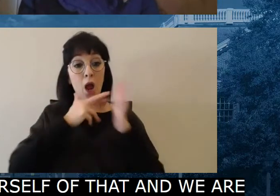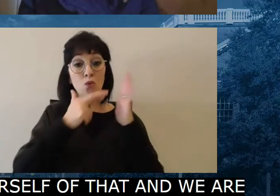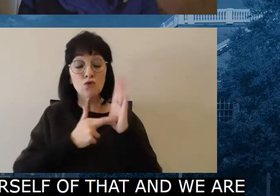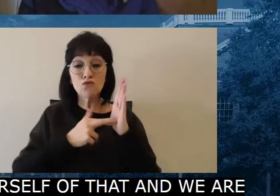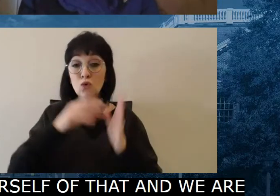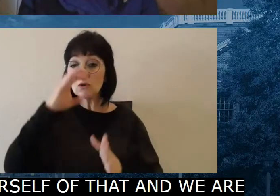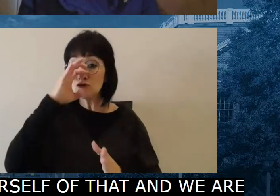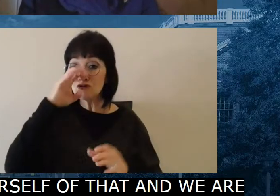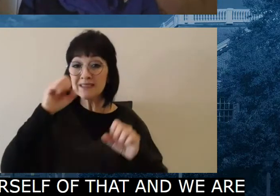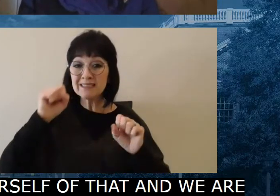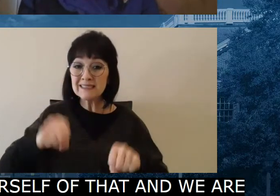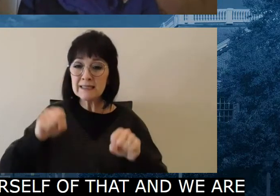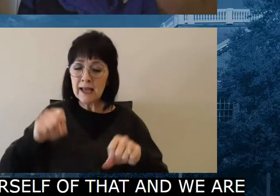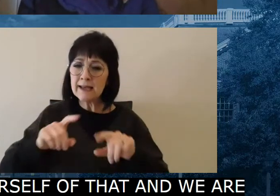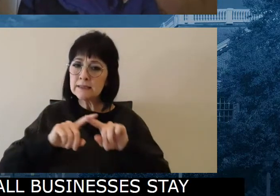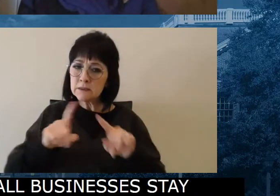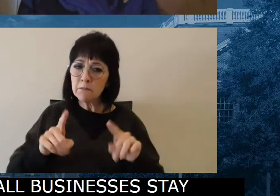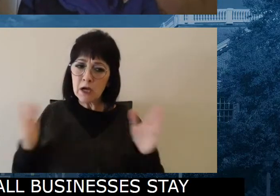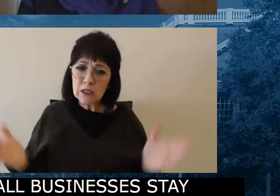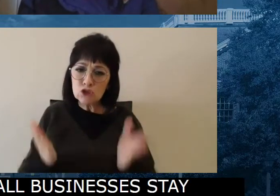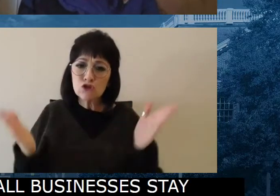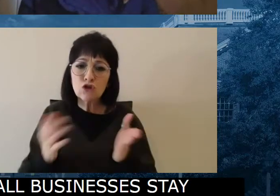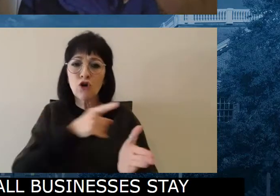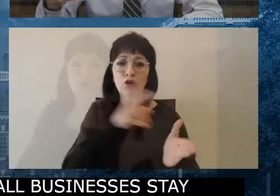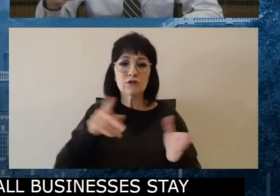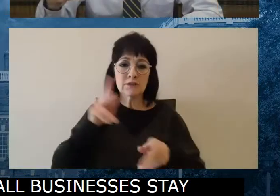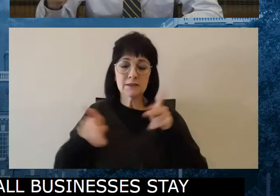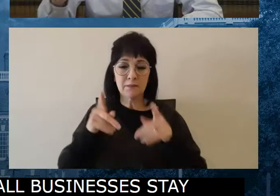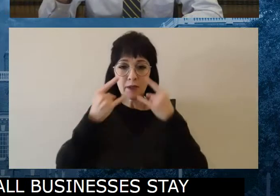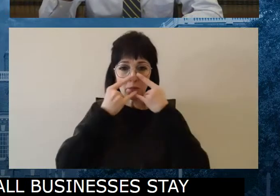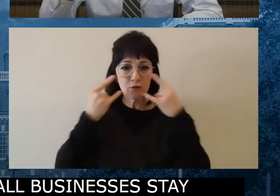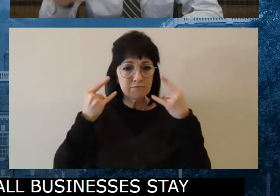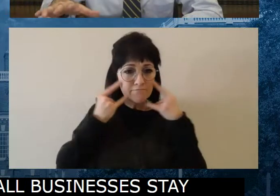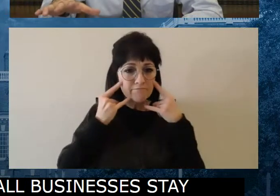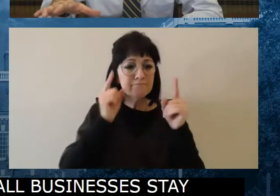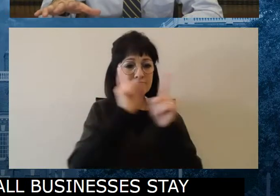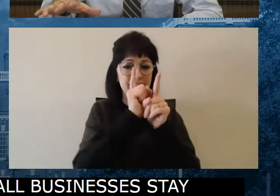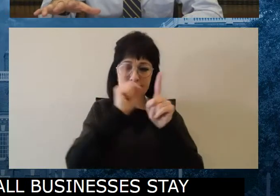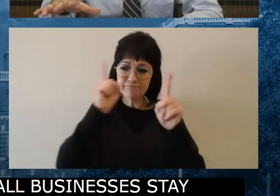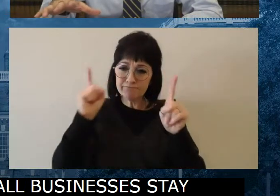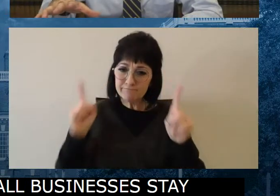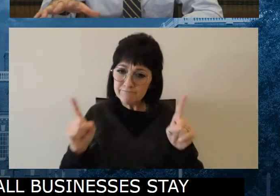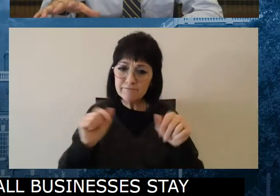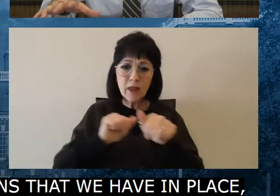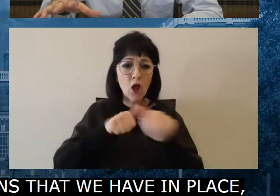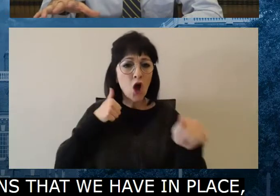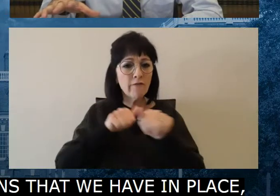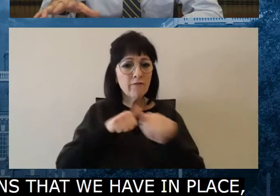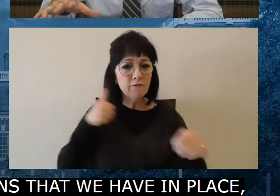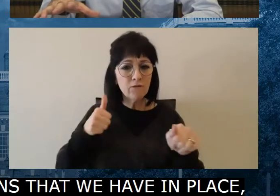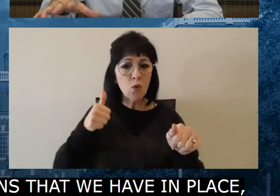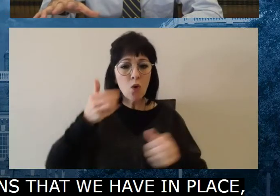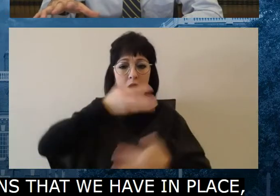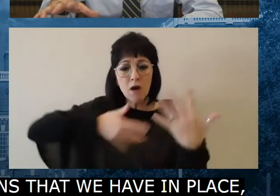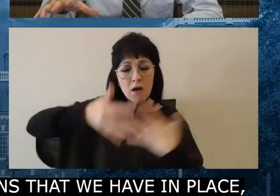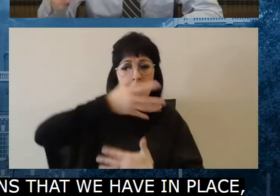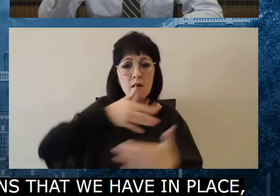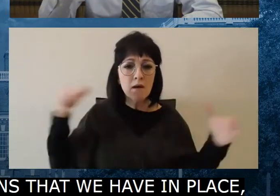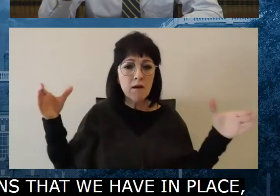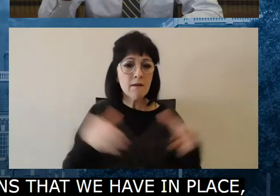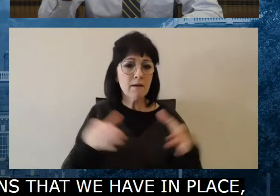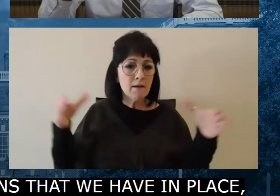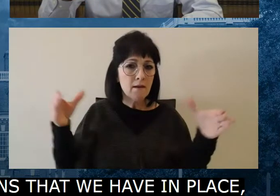At the same time, encouraging people to wear masks and keep socially distanced so we don't lose the progress that we've been